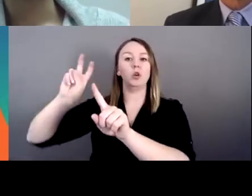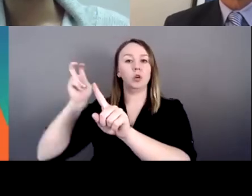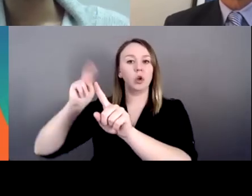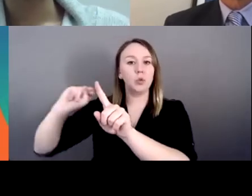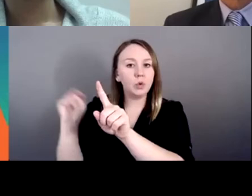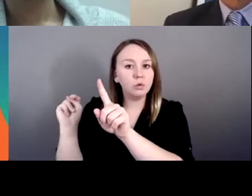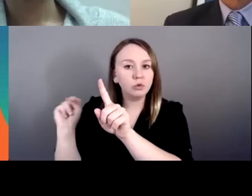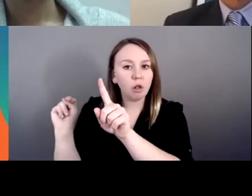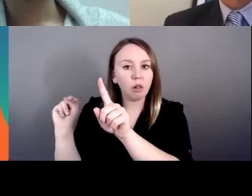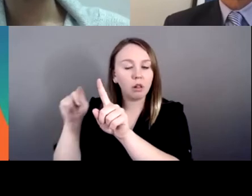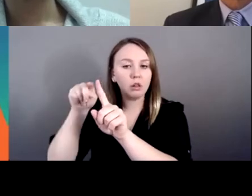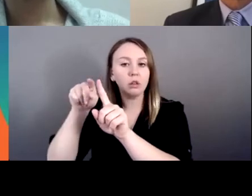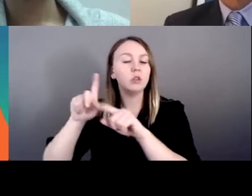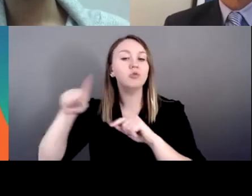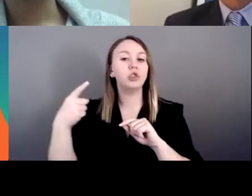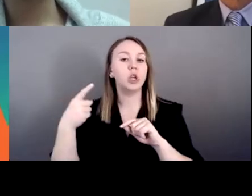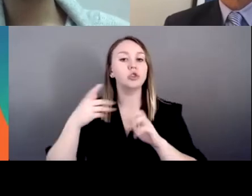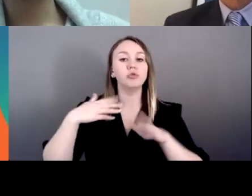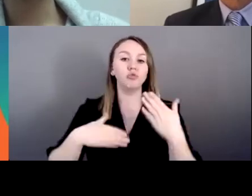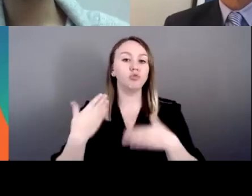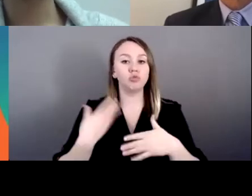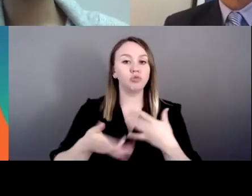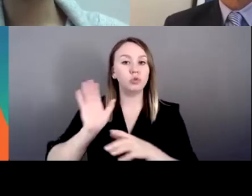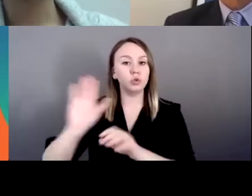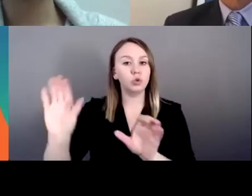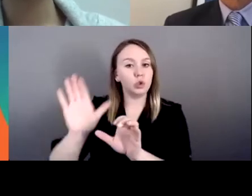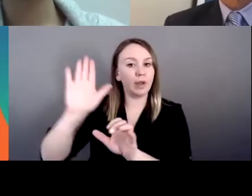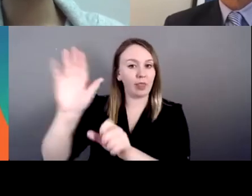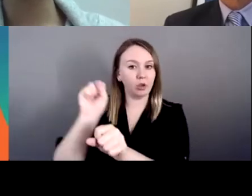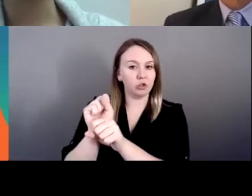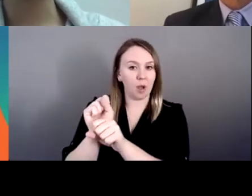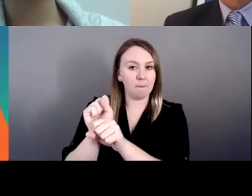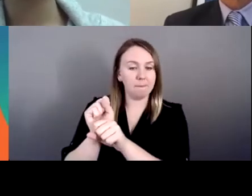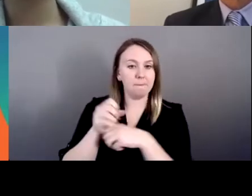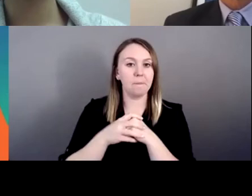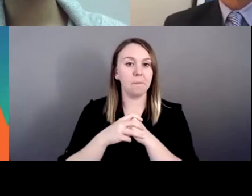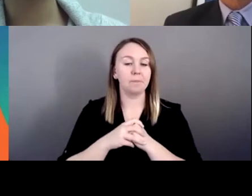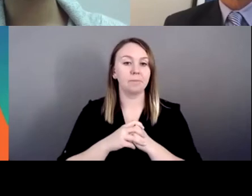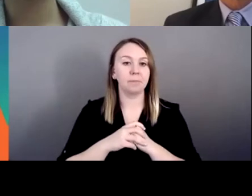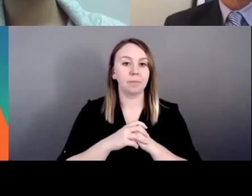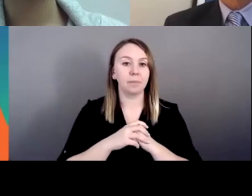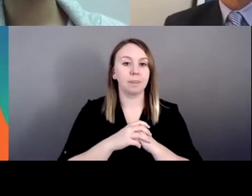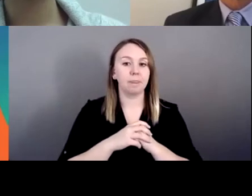that they're just doing a job, and that job is done